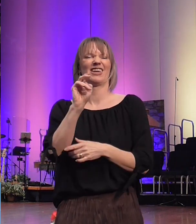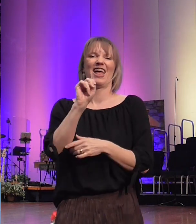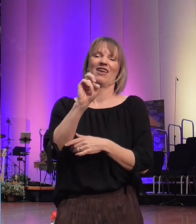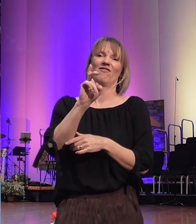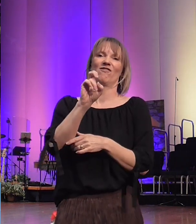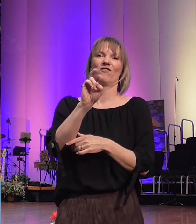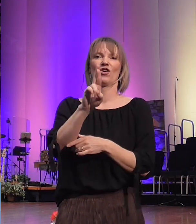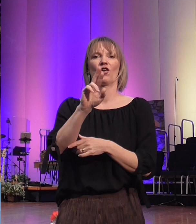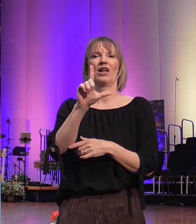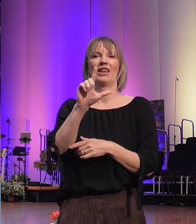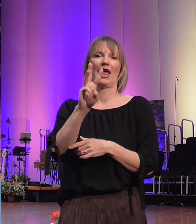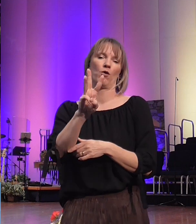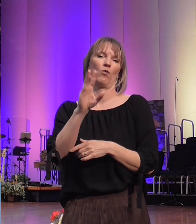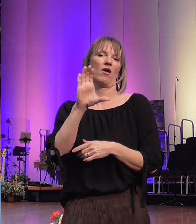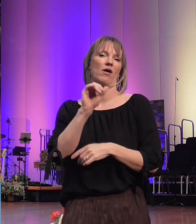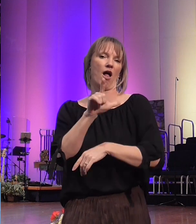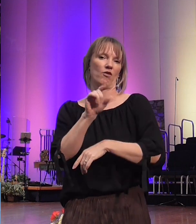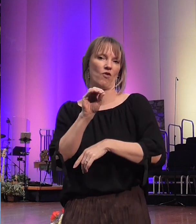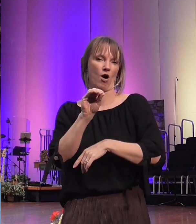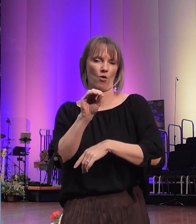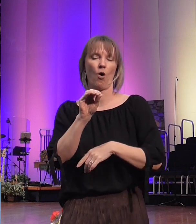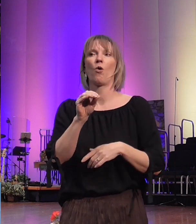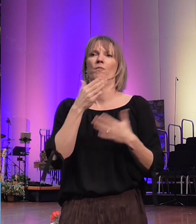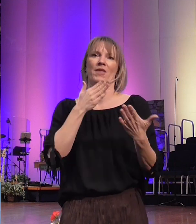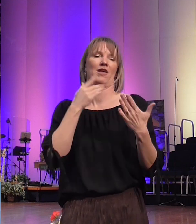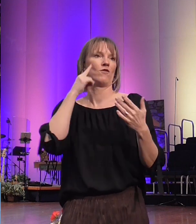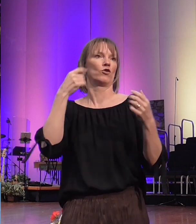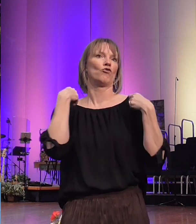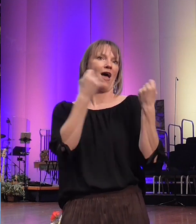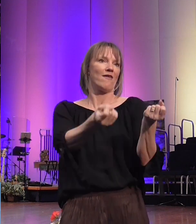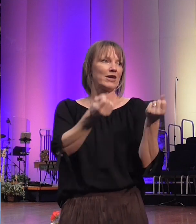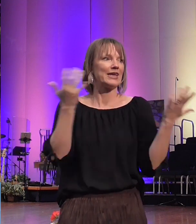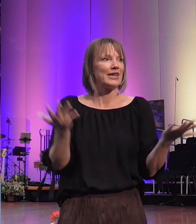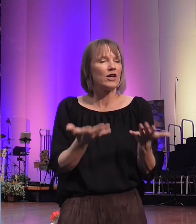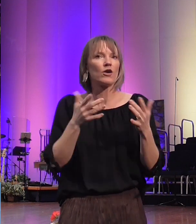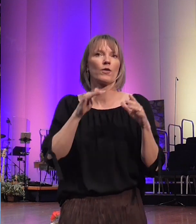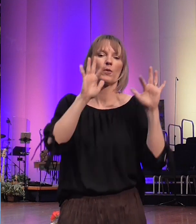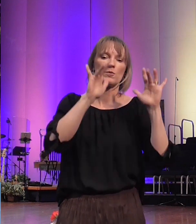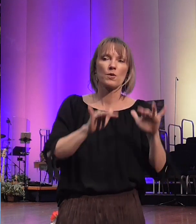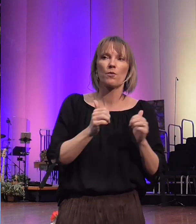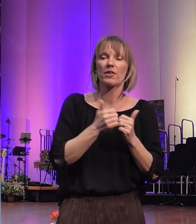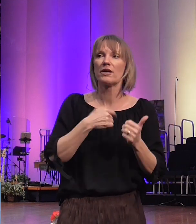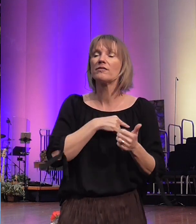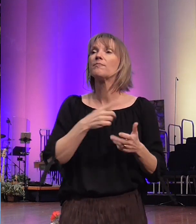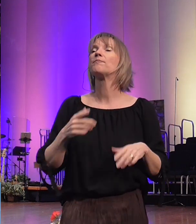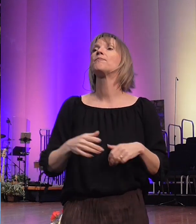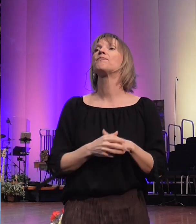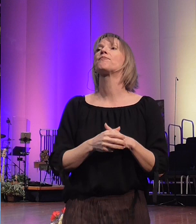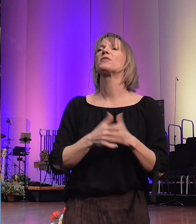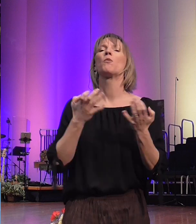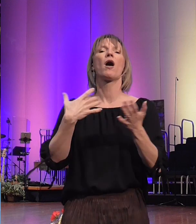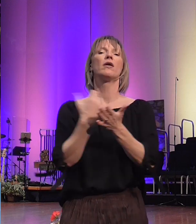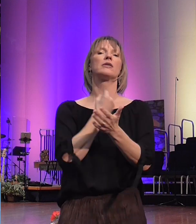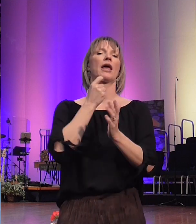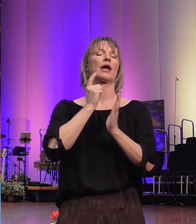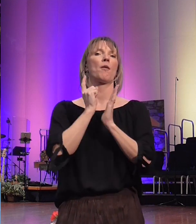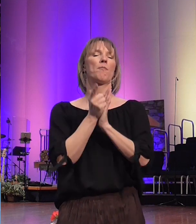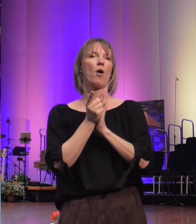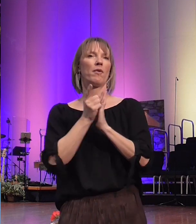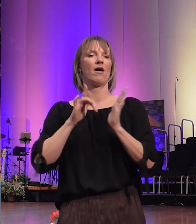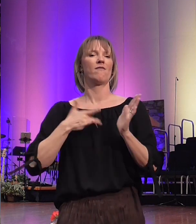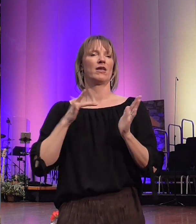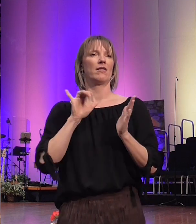you for coming out in the snow to be with us. I want to invite us for our greeting today to take a moment to just feel the sense